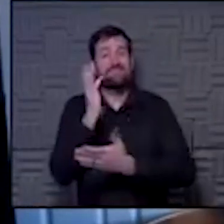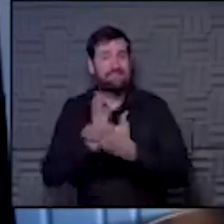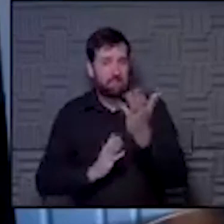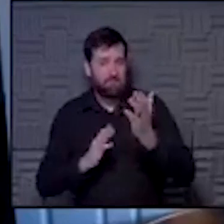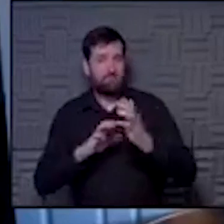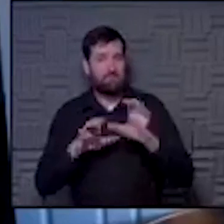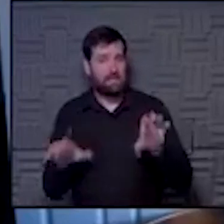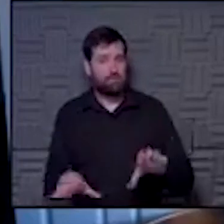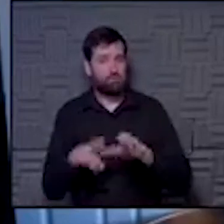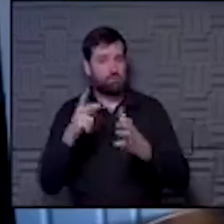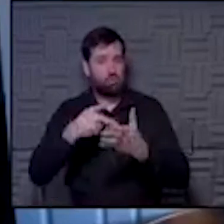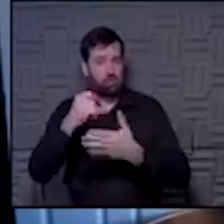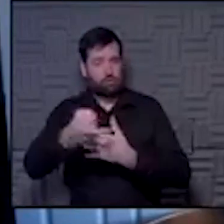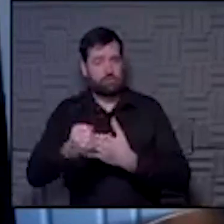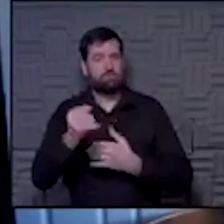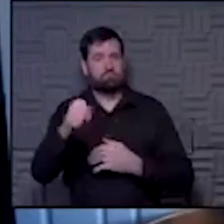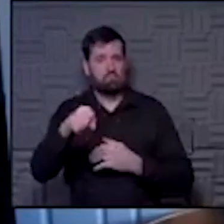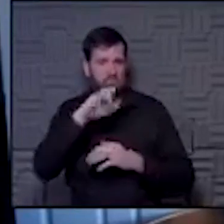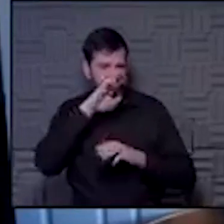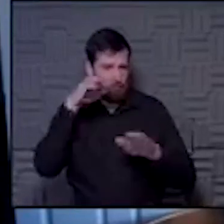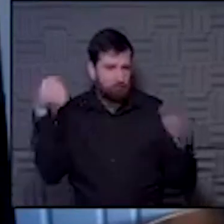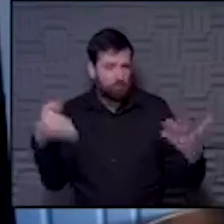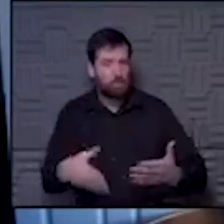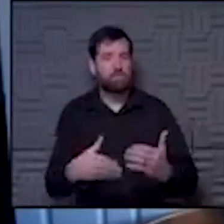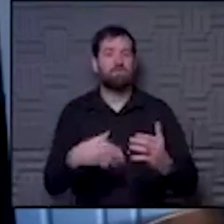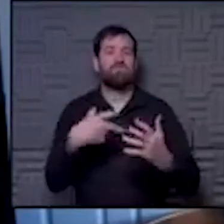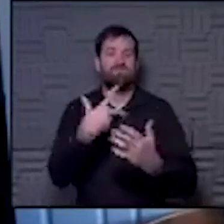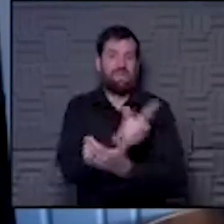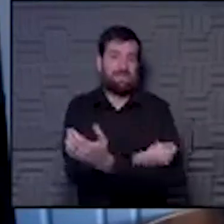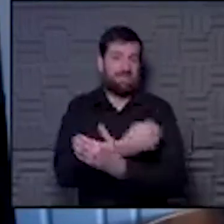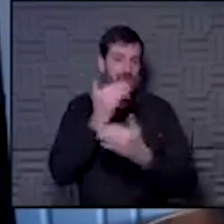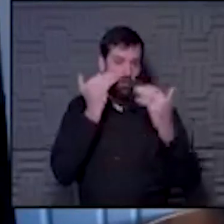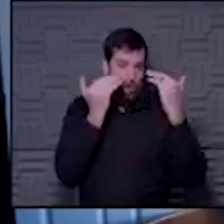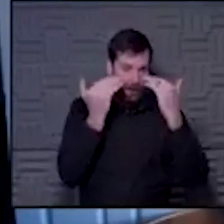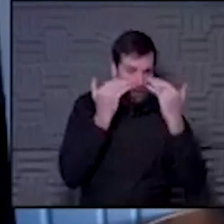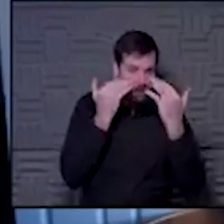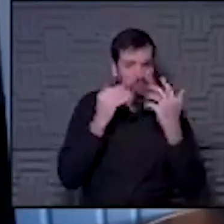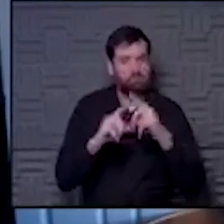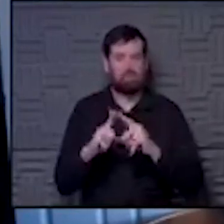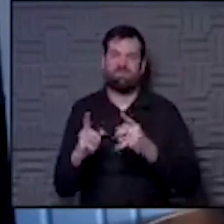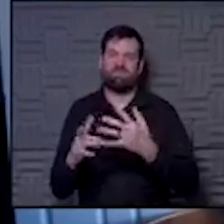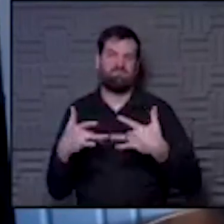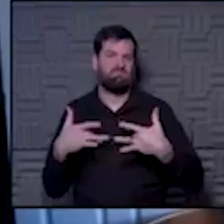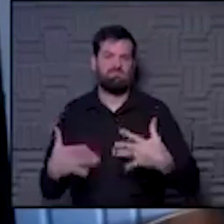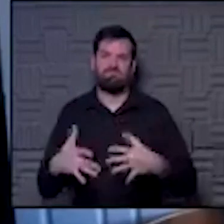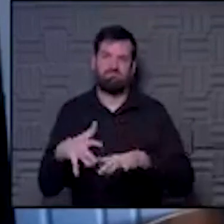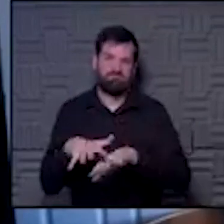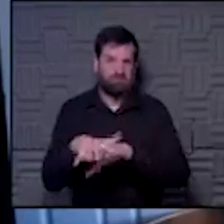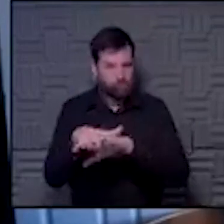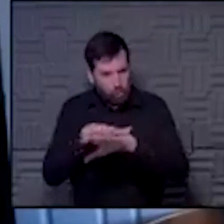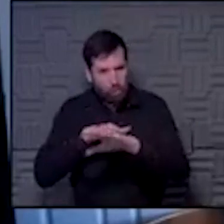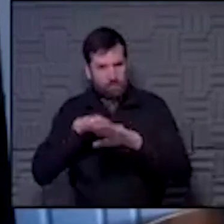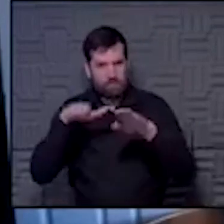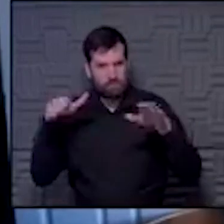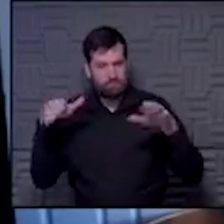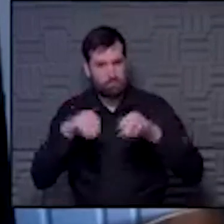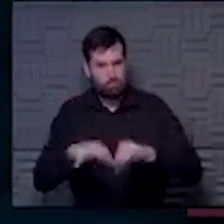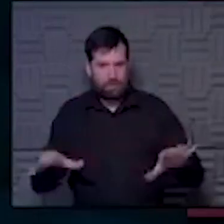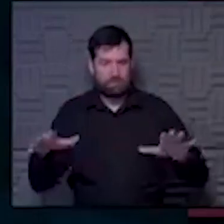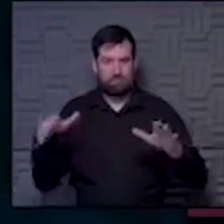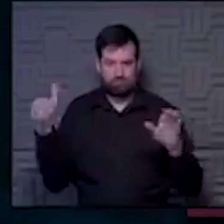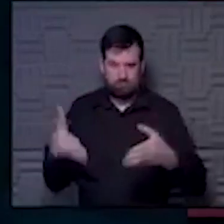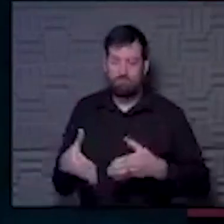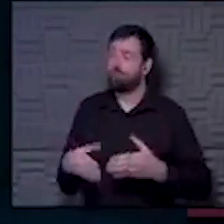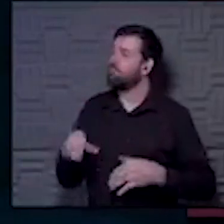have started to focus on the vaccine awareness, but for the most part, it's been about slowing the spread of the virus for now.